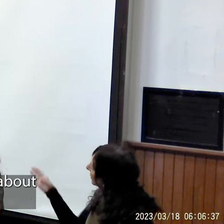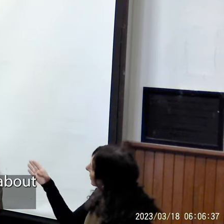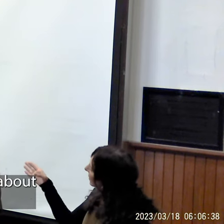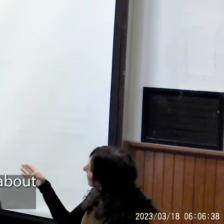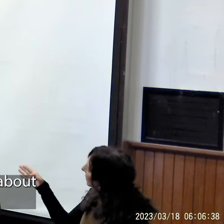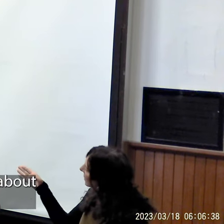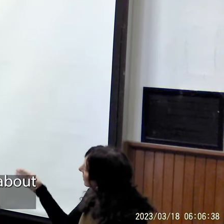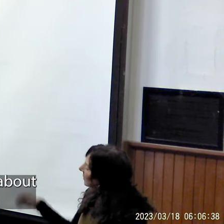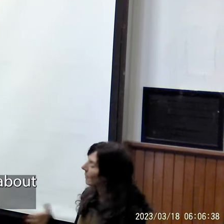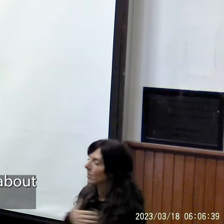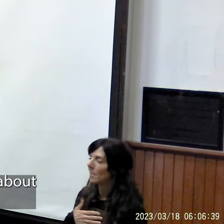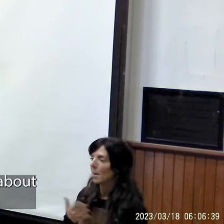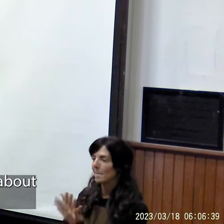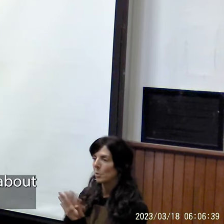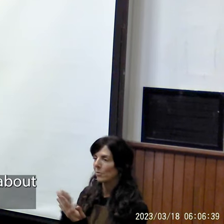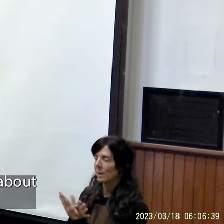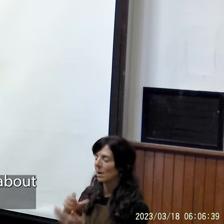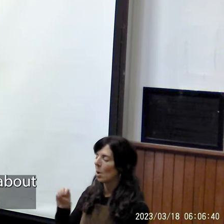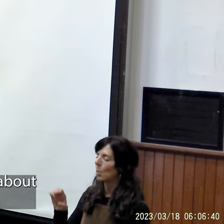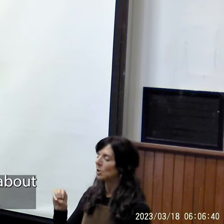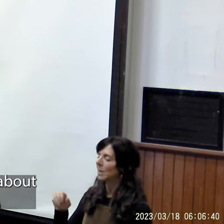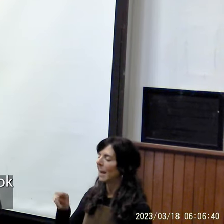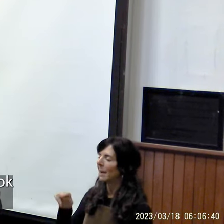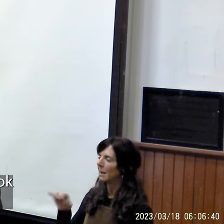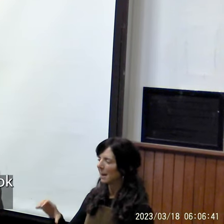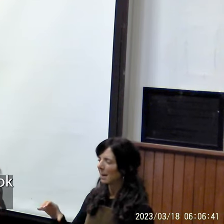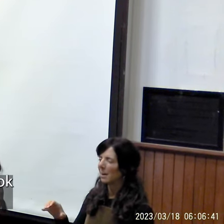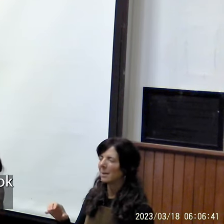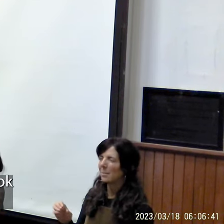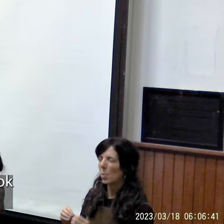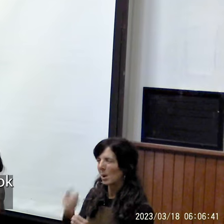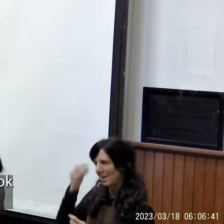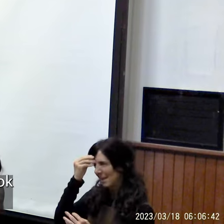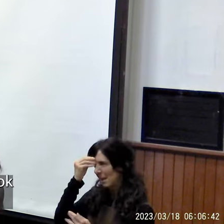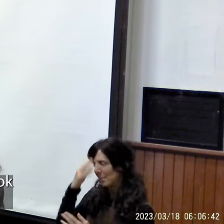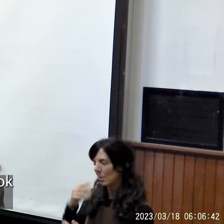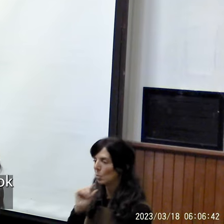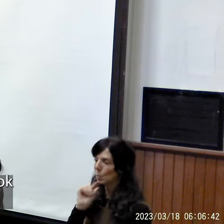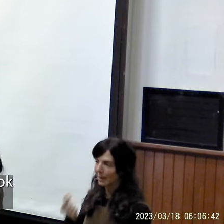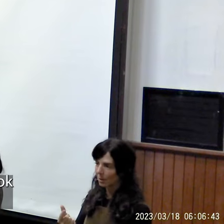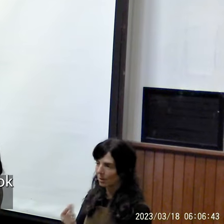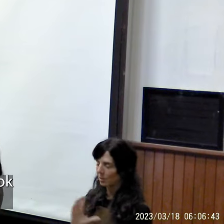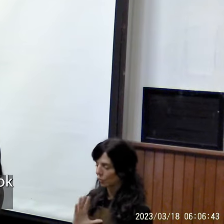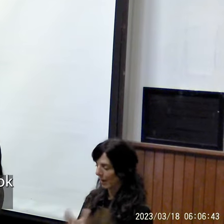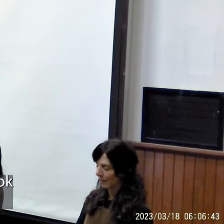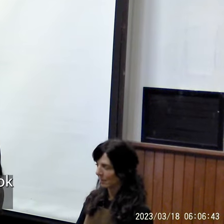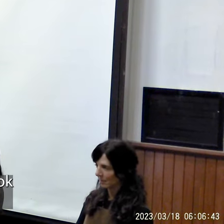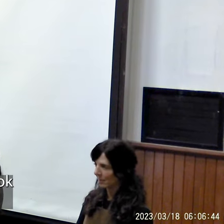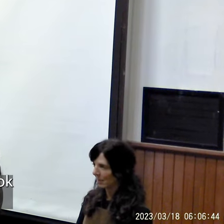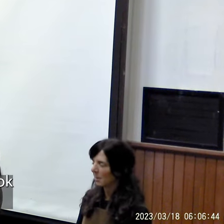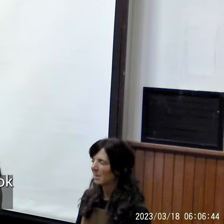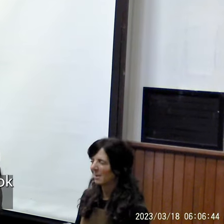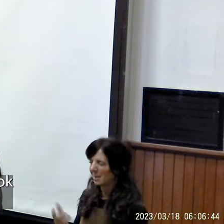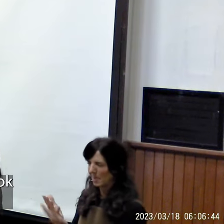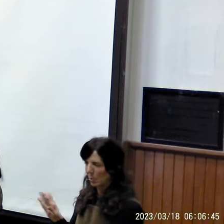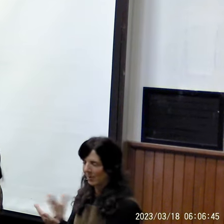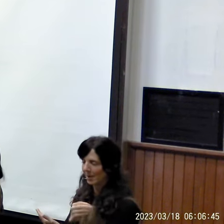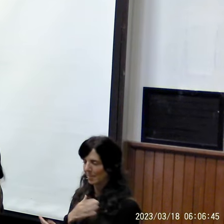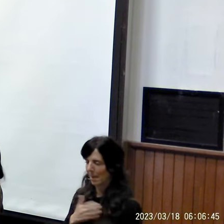In Oceanic, I'm thinking more about queer and trans ecology. So, in Oceanic and in my new book, thinking